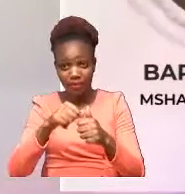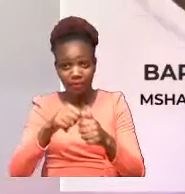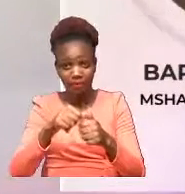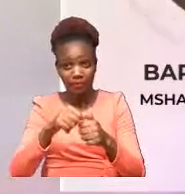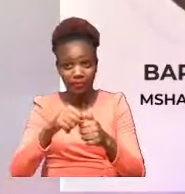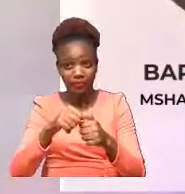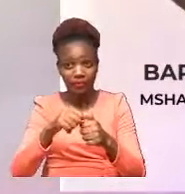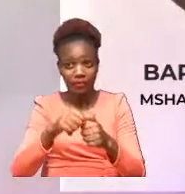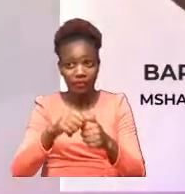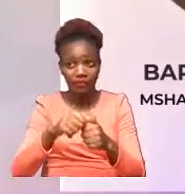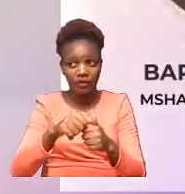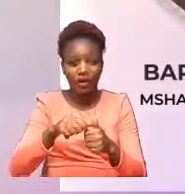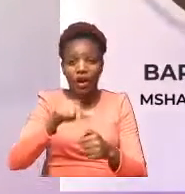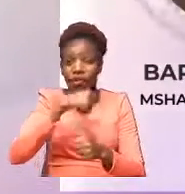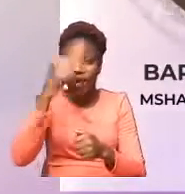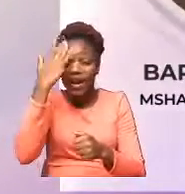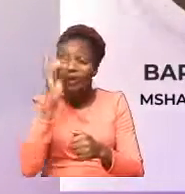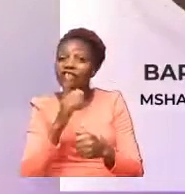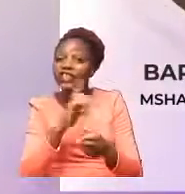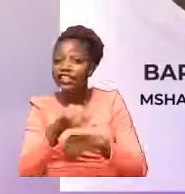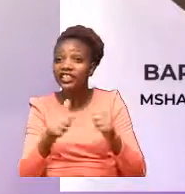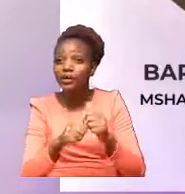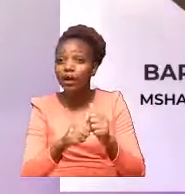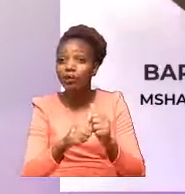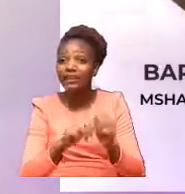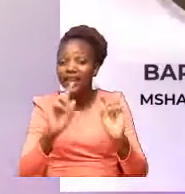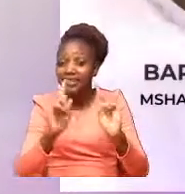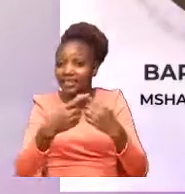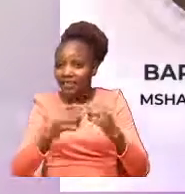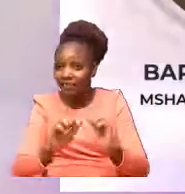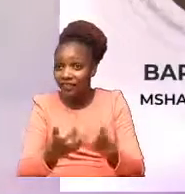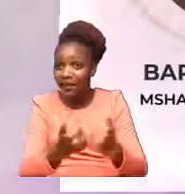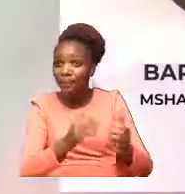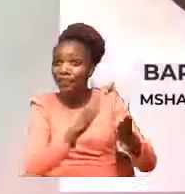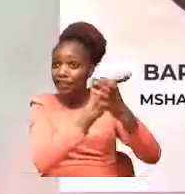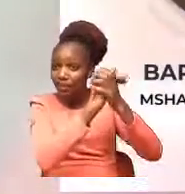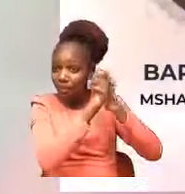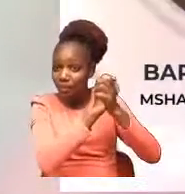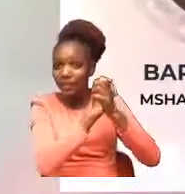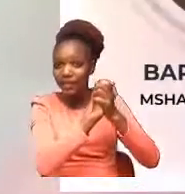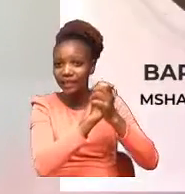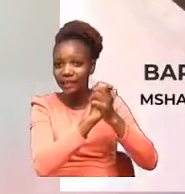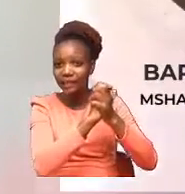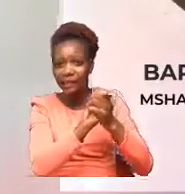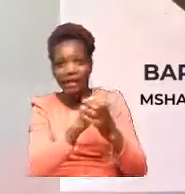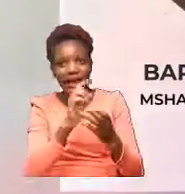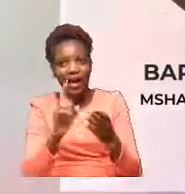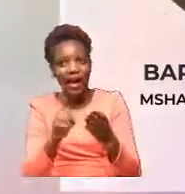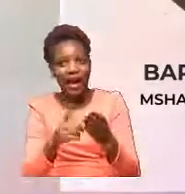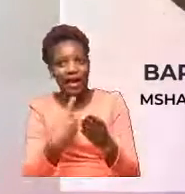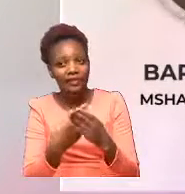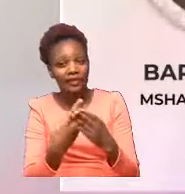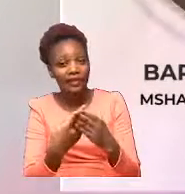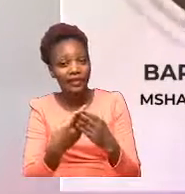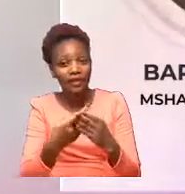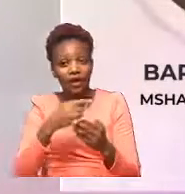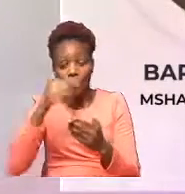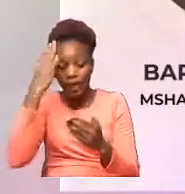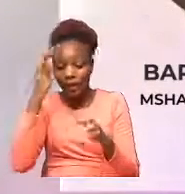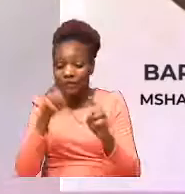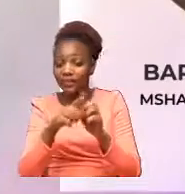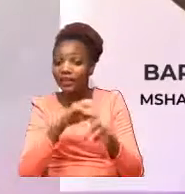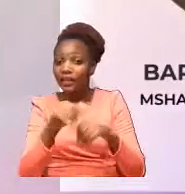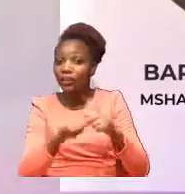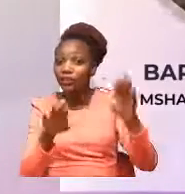the crumbling and falling apart of the Jubilee Party. Possibly Deputy President William Ruto